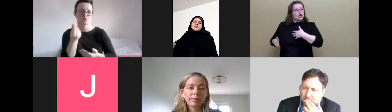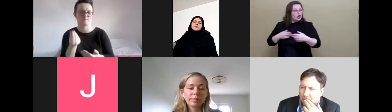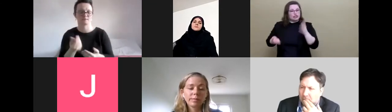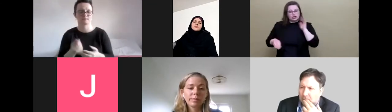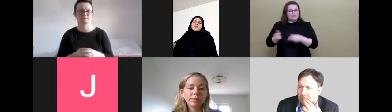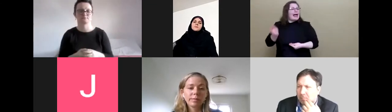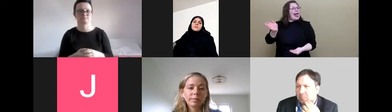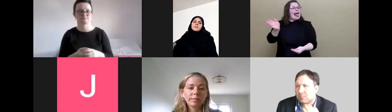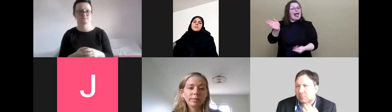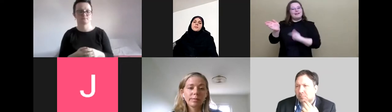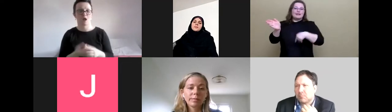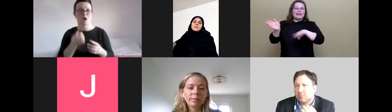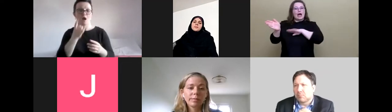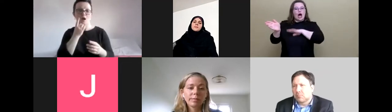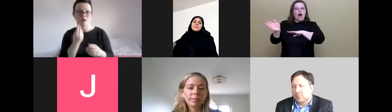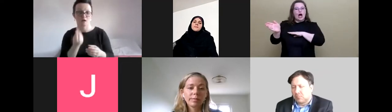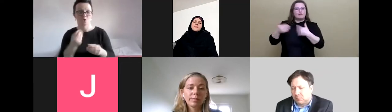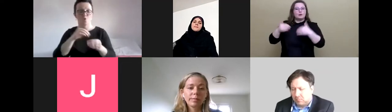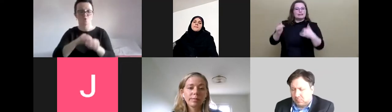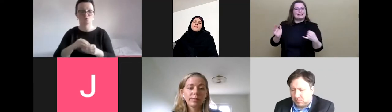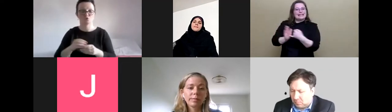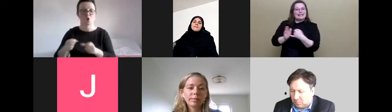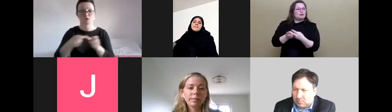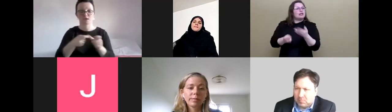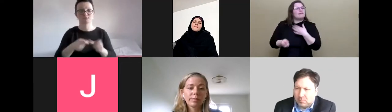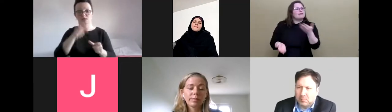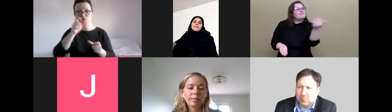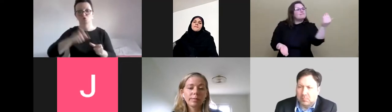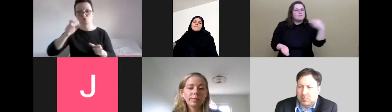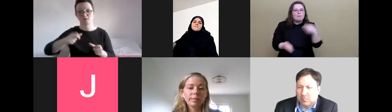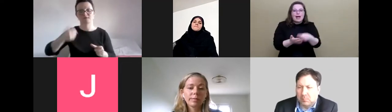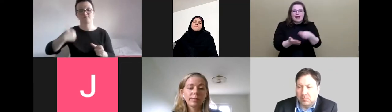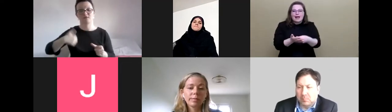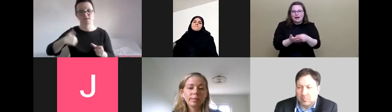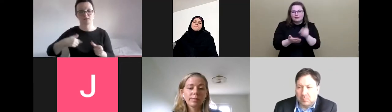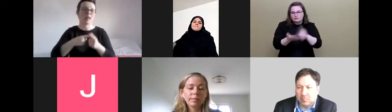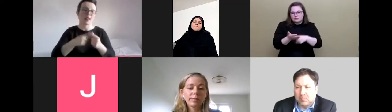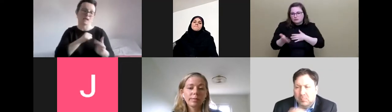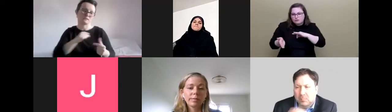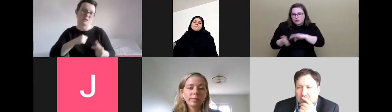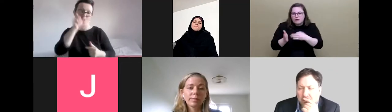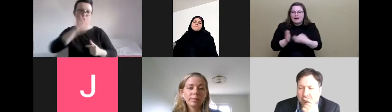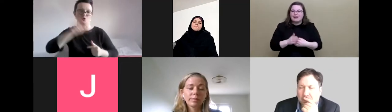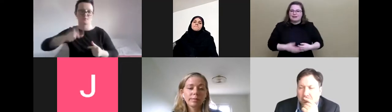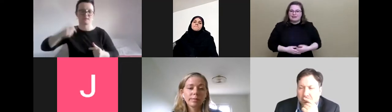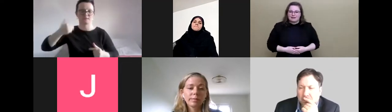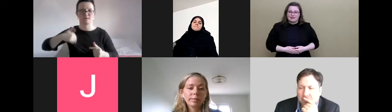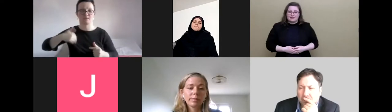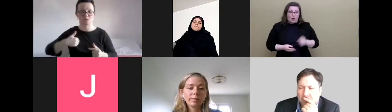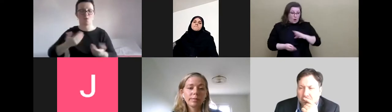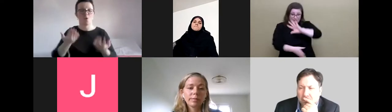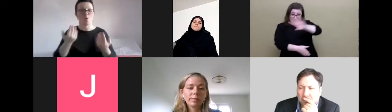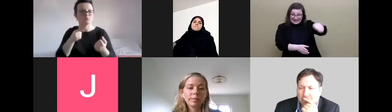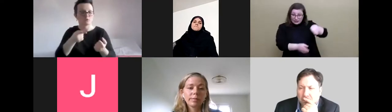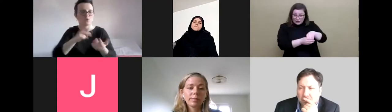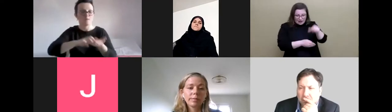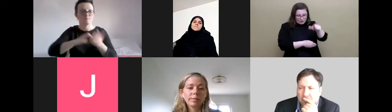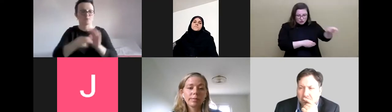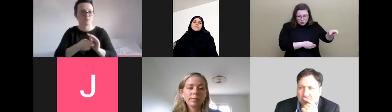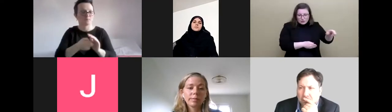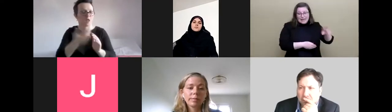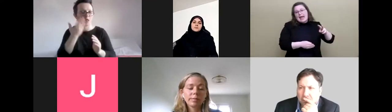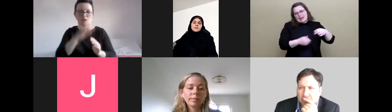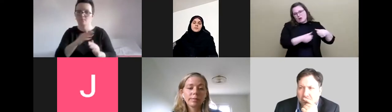order to obtain funding for their projects. And then when they include persons with disabilities or organizations